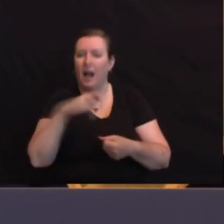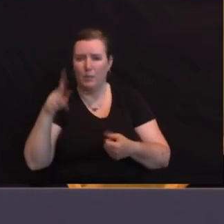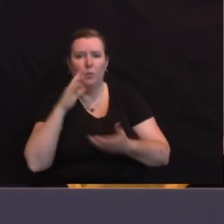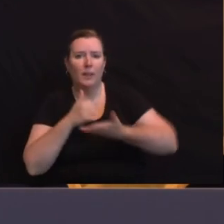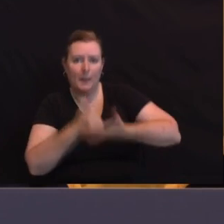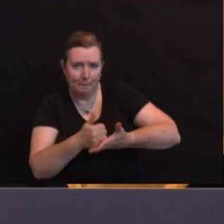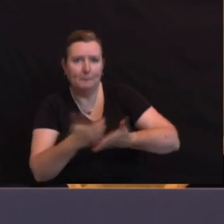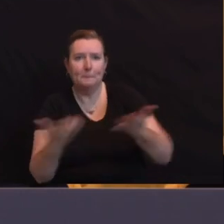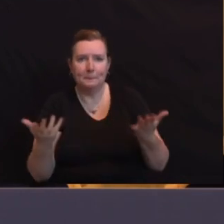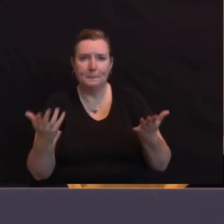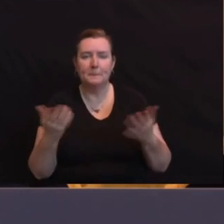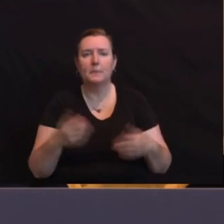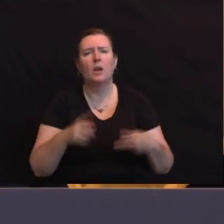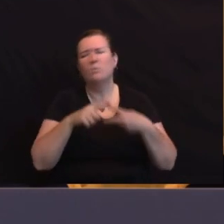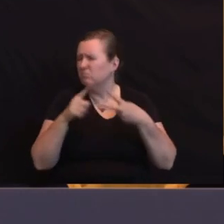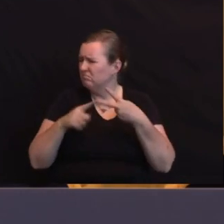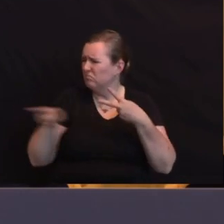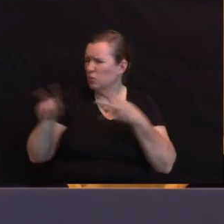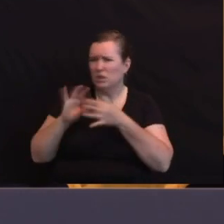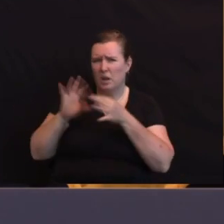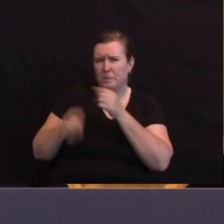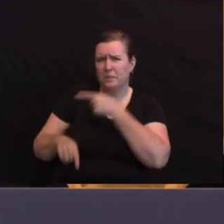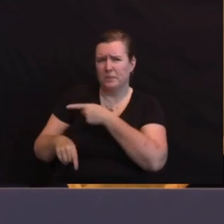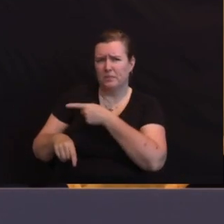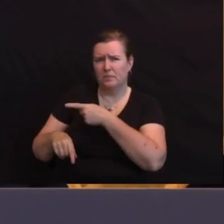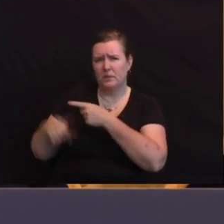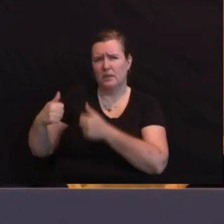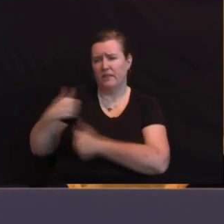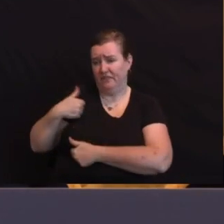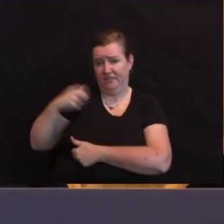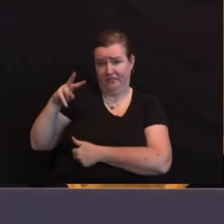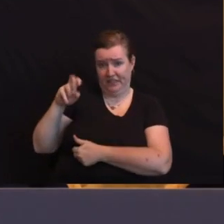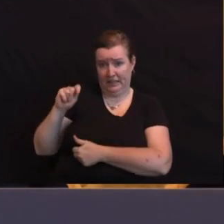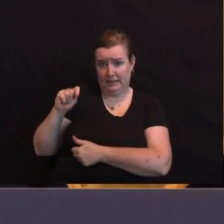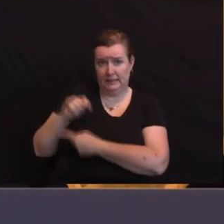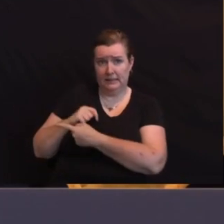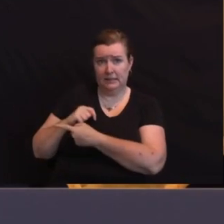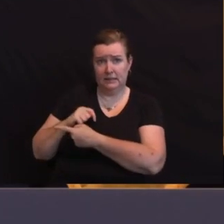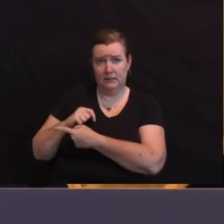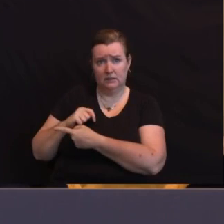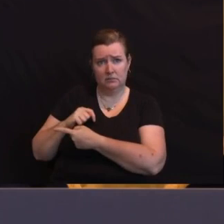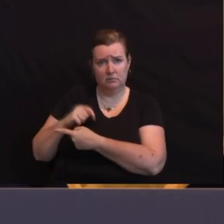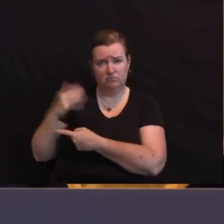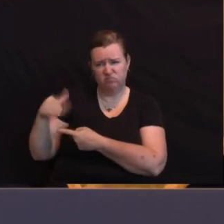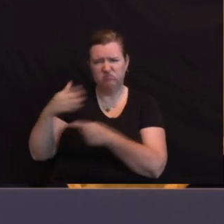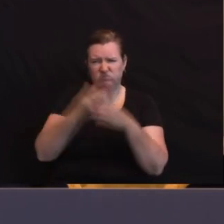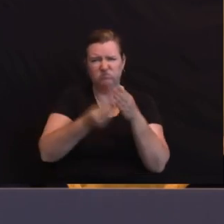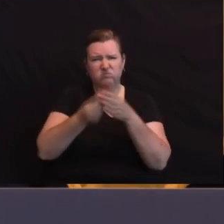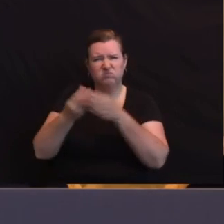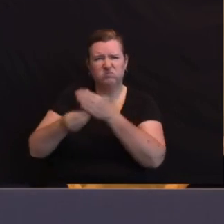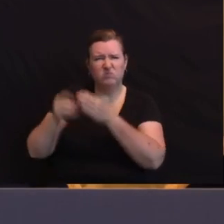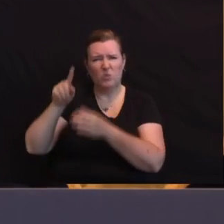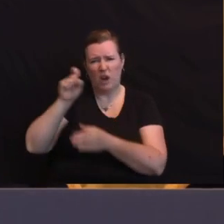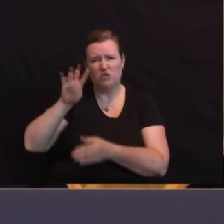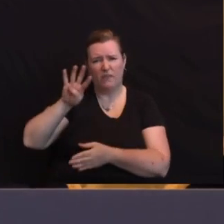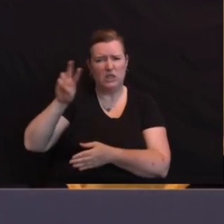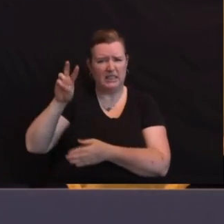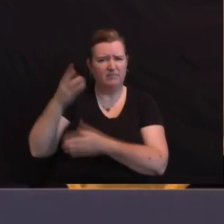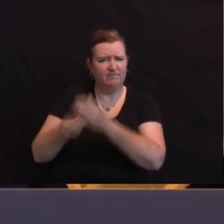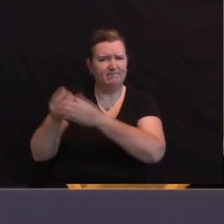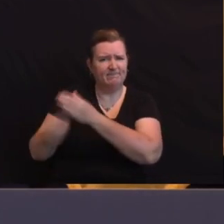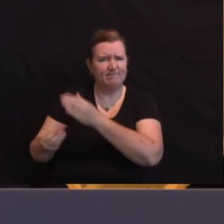Secondly, your comment about veterans and the overwhelming loss of life, 146 confirmed